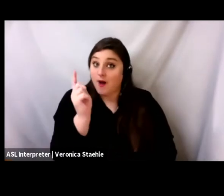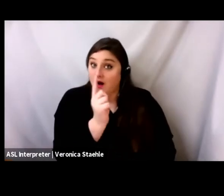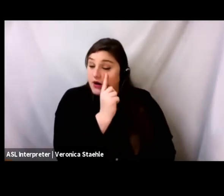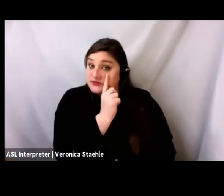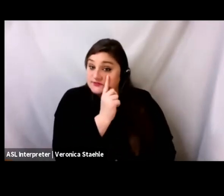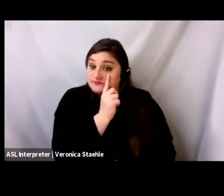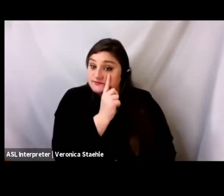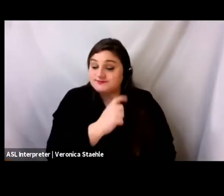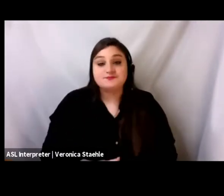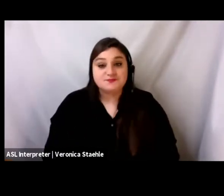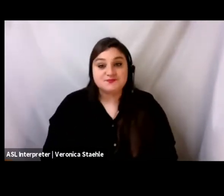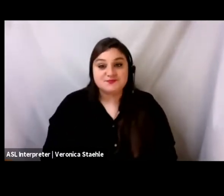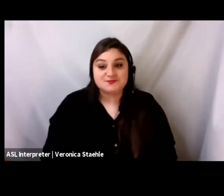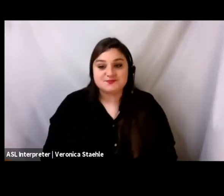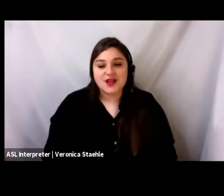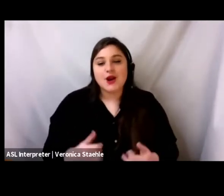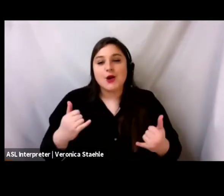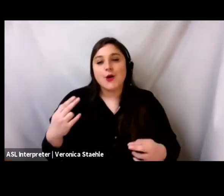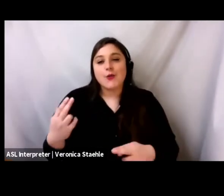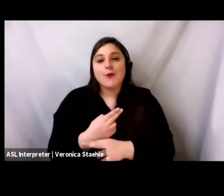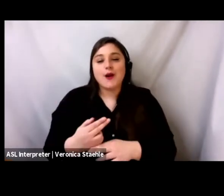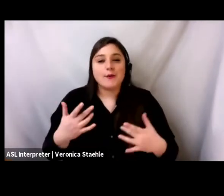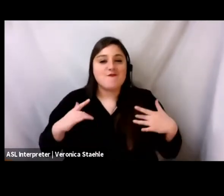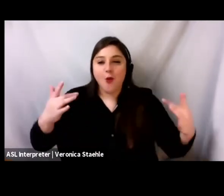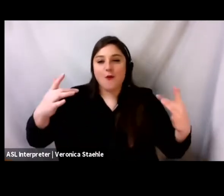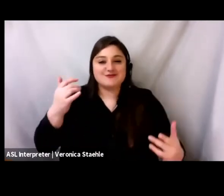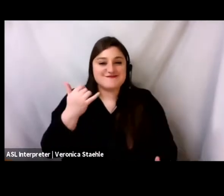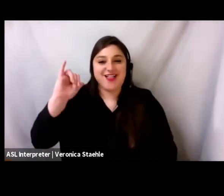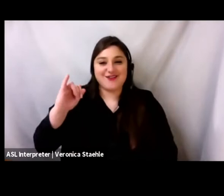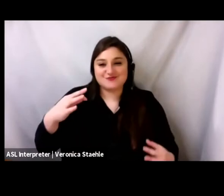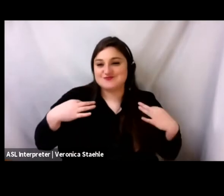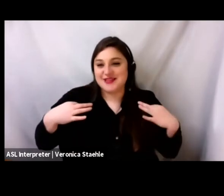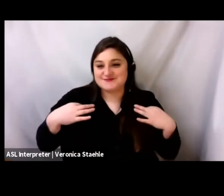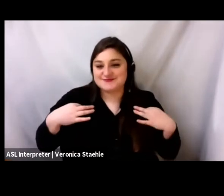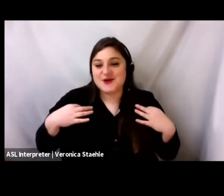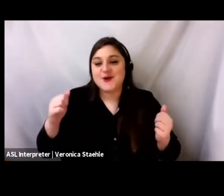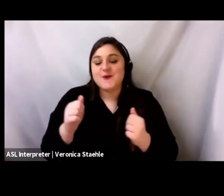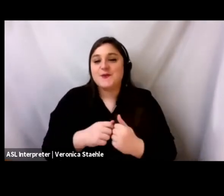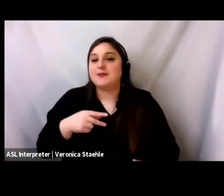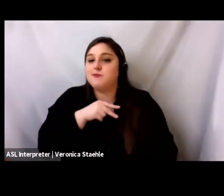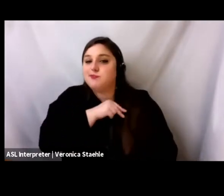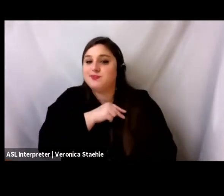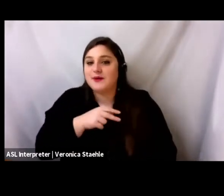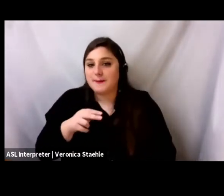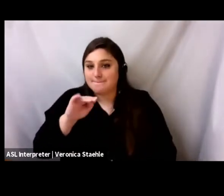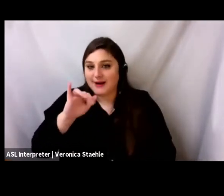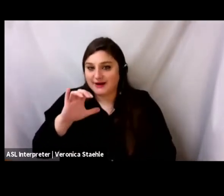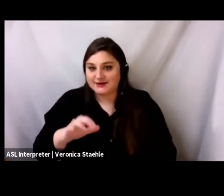I'm wearing a fluorescent, almost fluorescent yellow blouse with a microphone pinned to the middle of